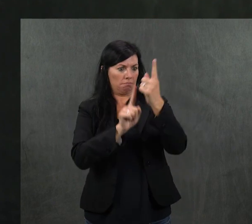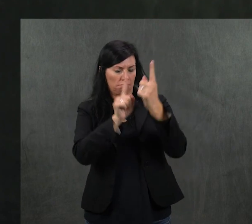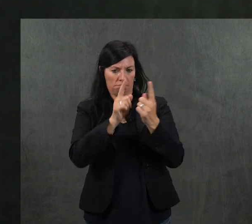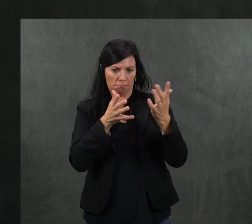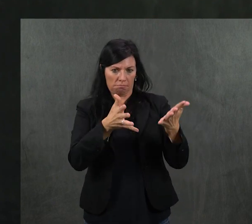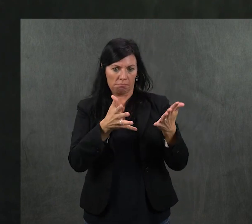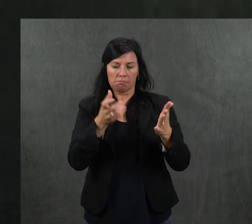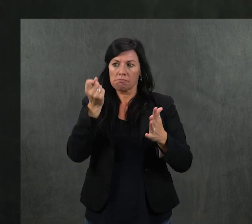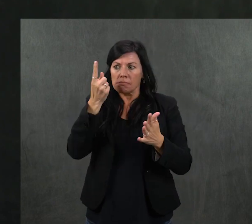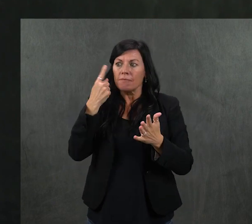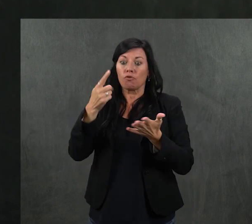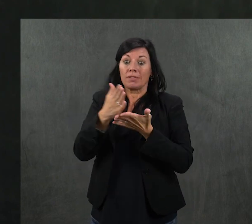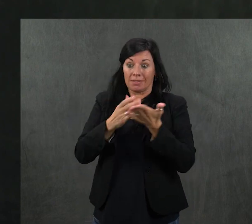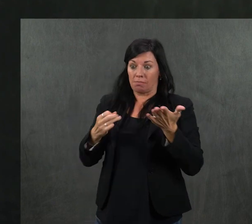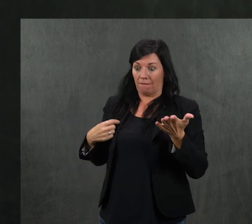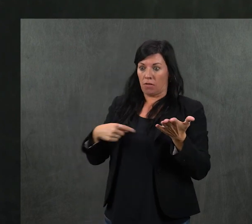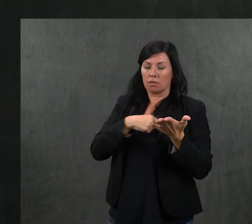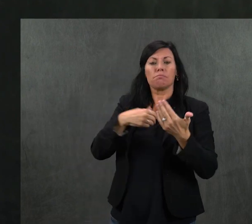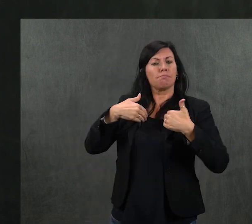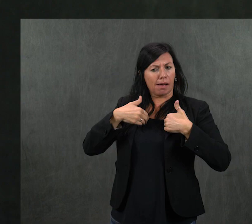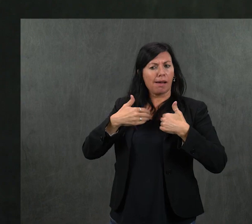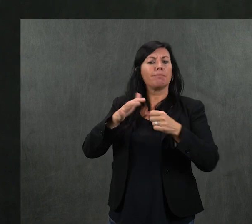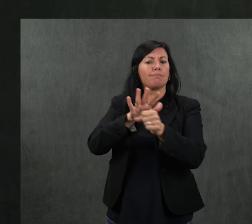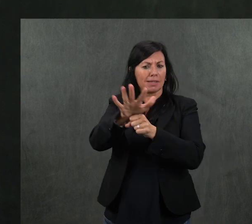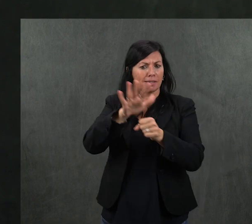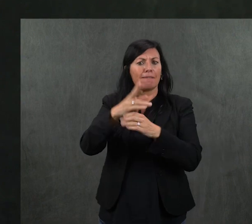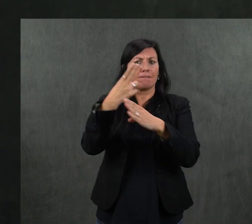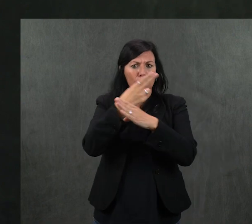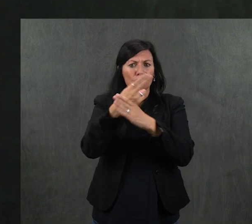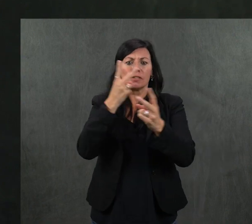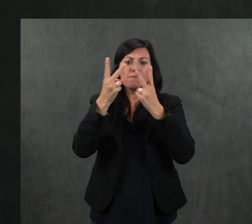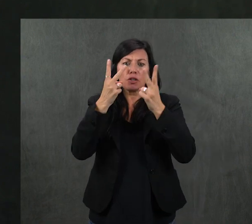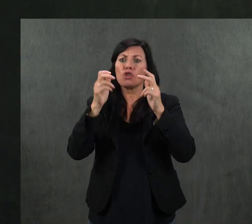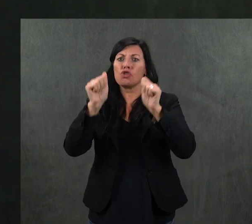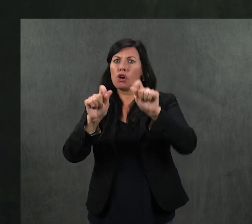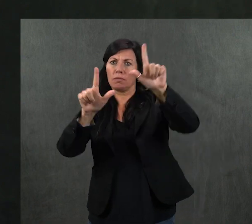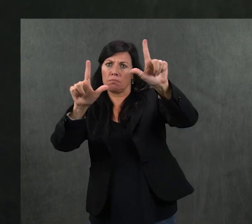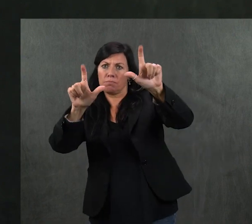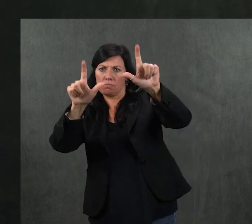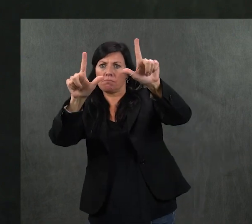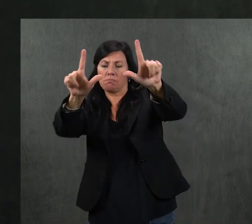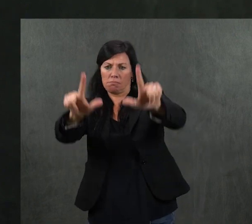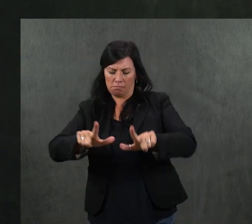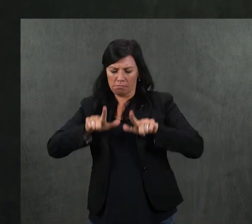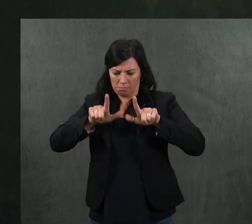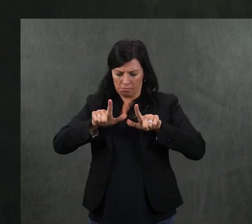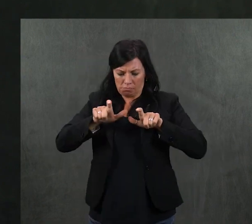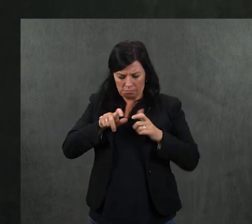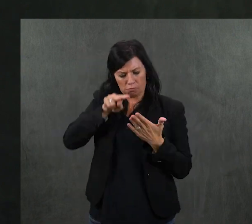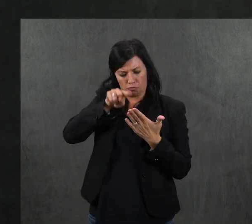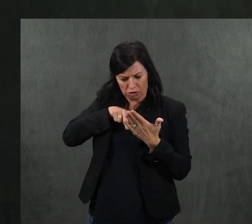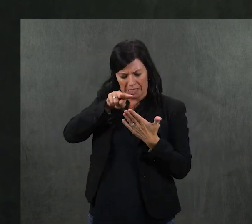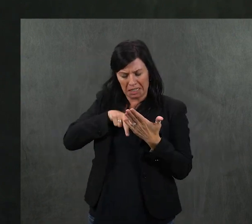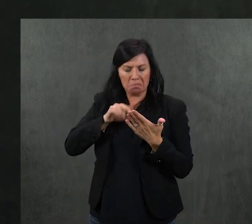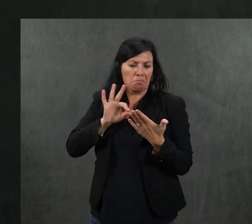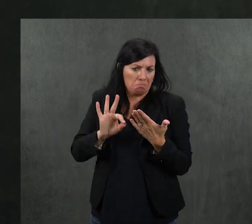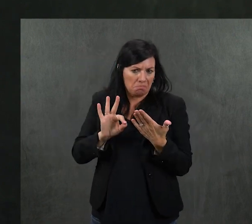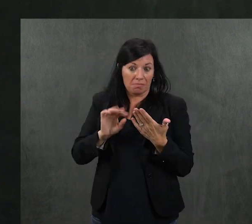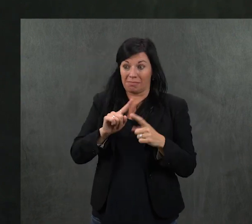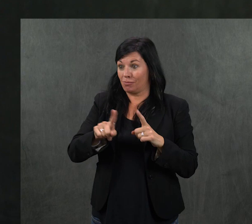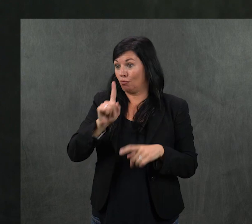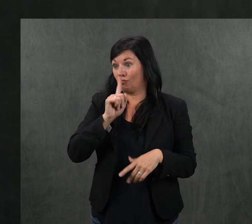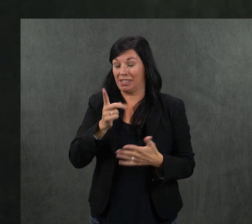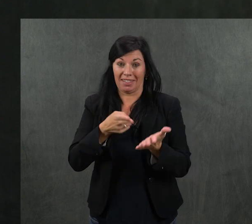in person, some of us who have enough functional vision to do this could snap a quick picture, read